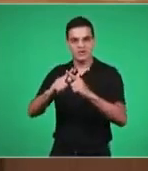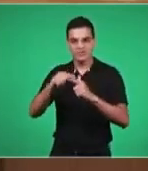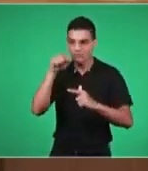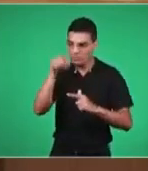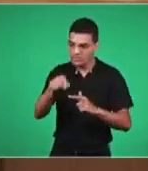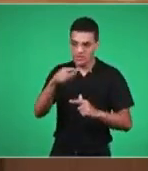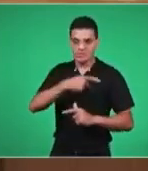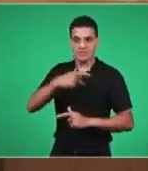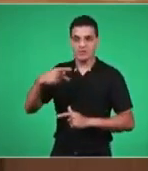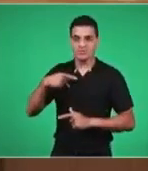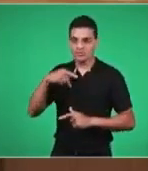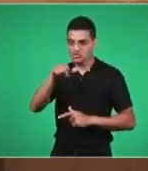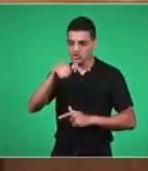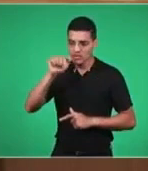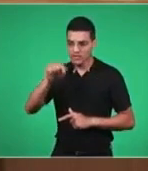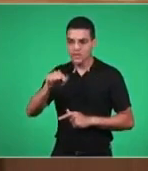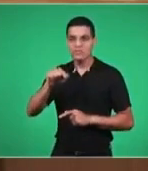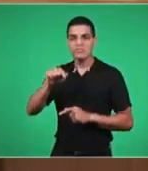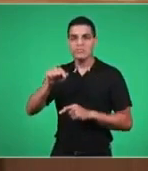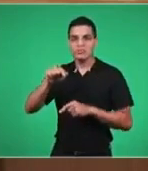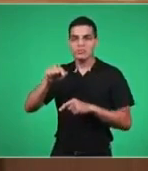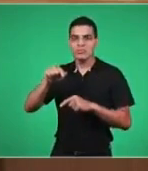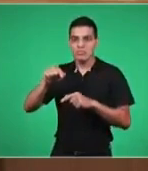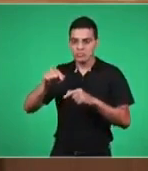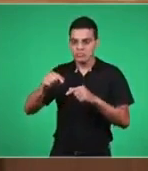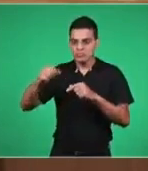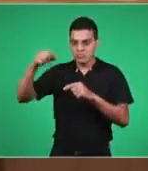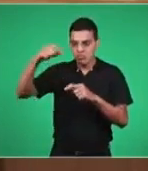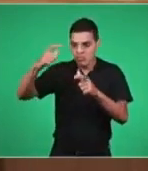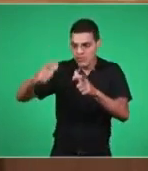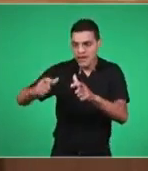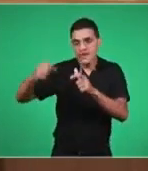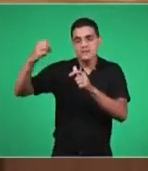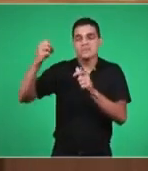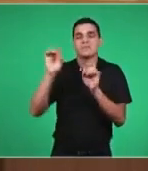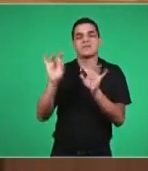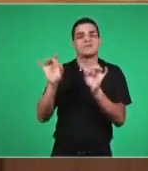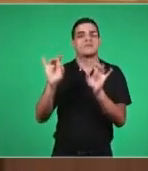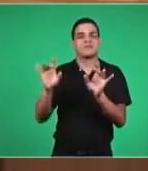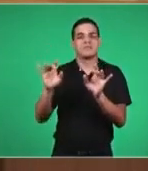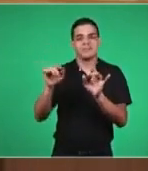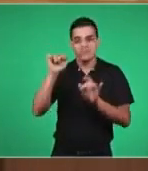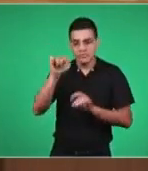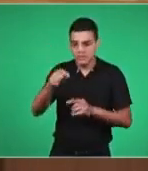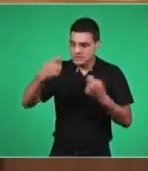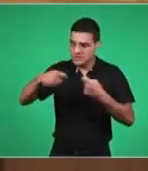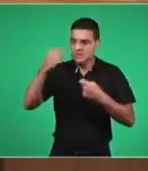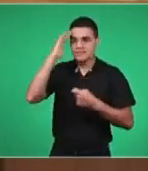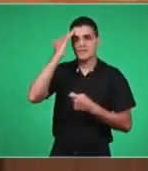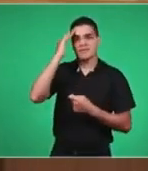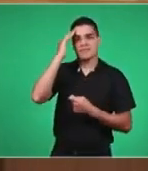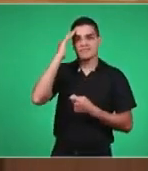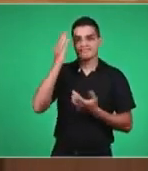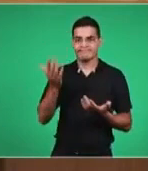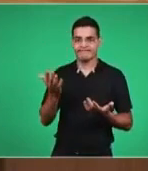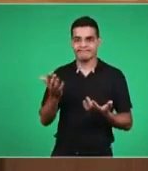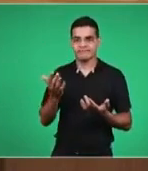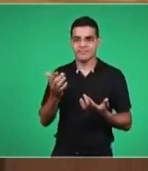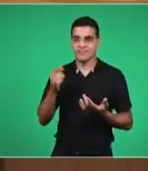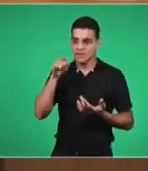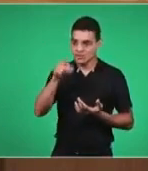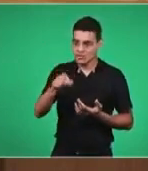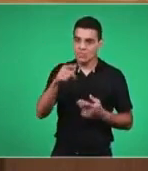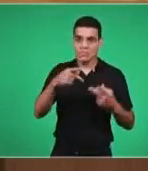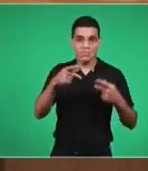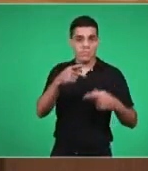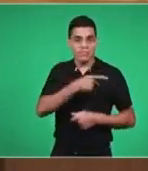of the church and of the service and of this kingdom, as long as we don't understand this, it's